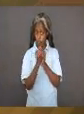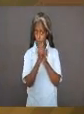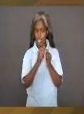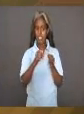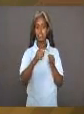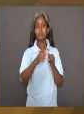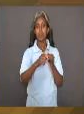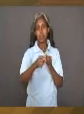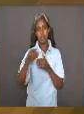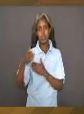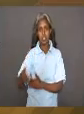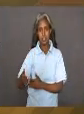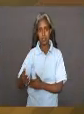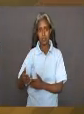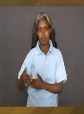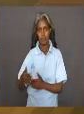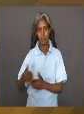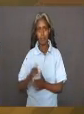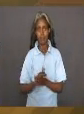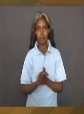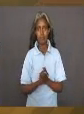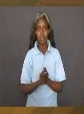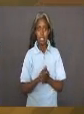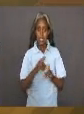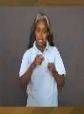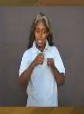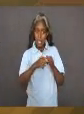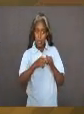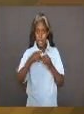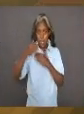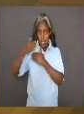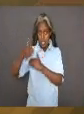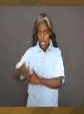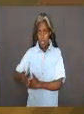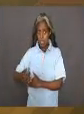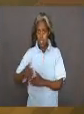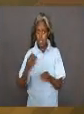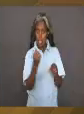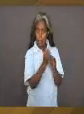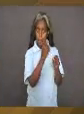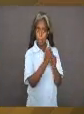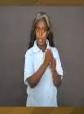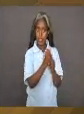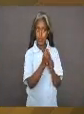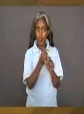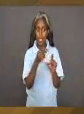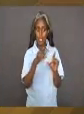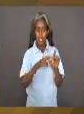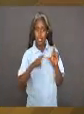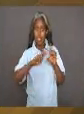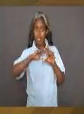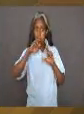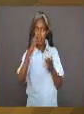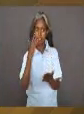terminal side. The terminal side is made when the ray